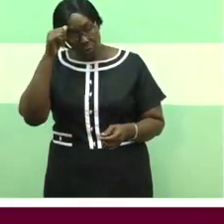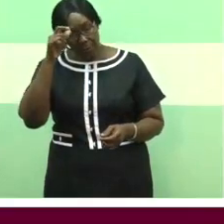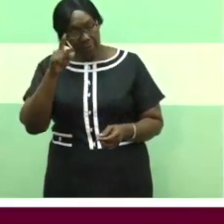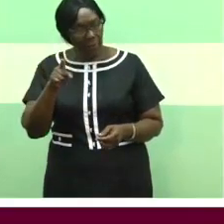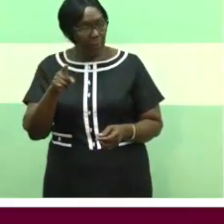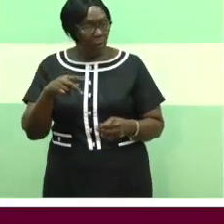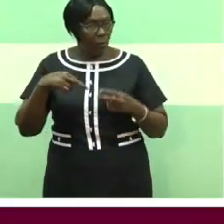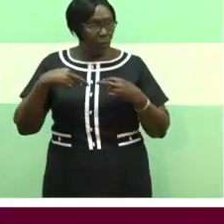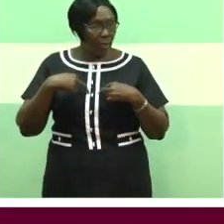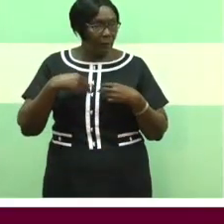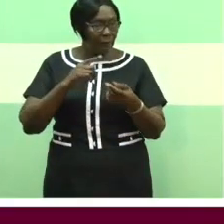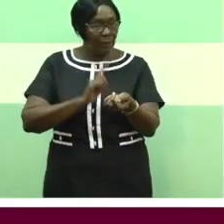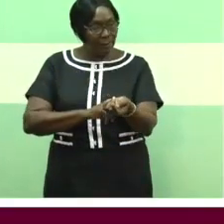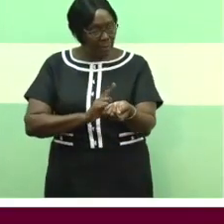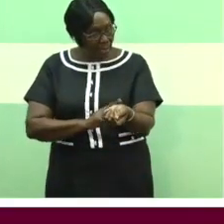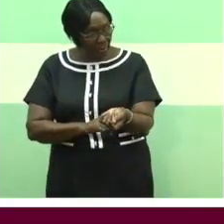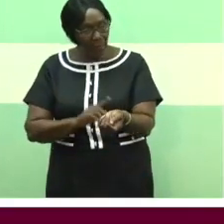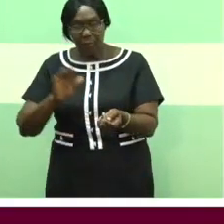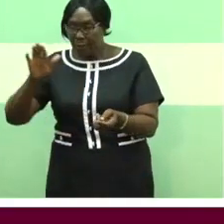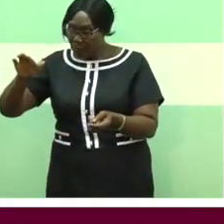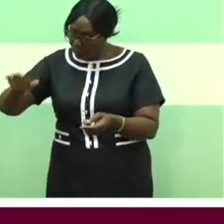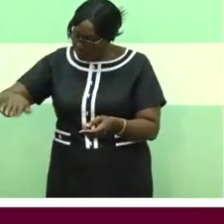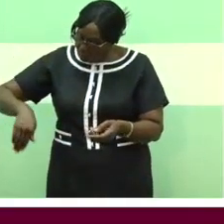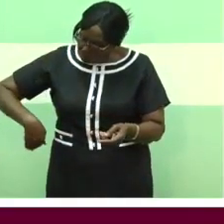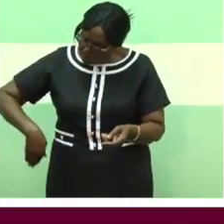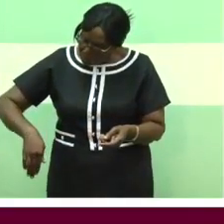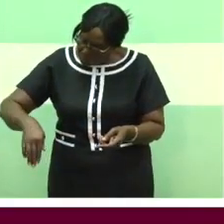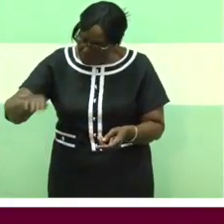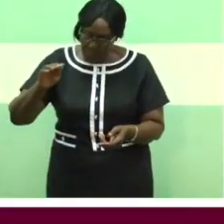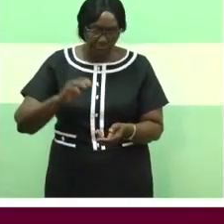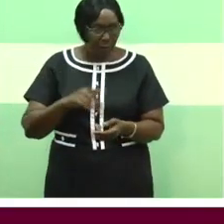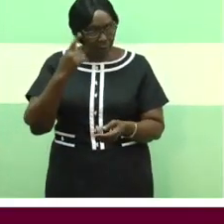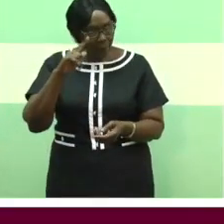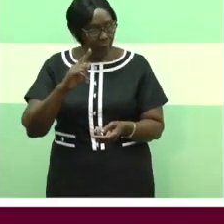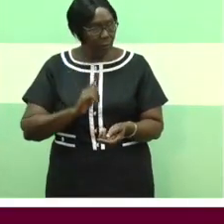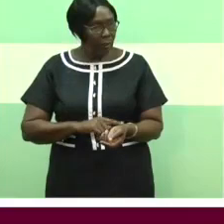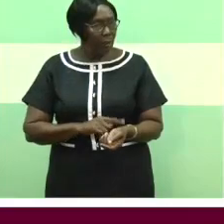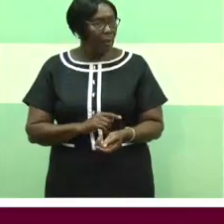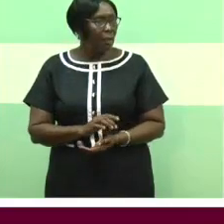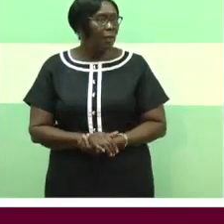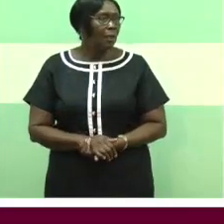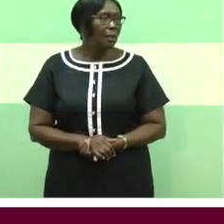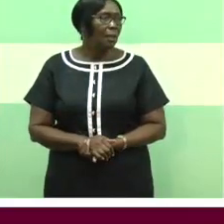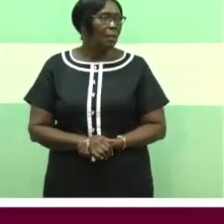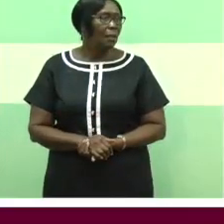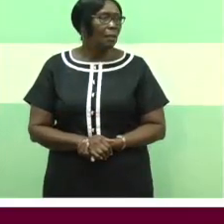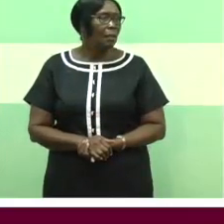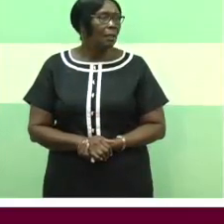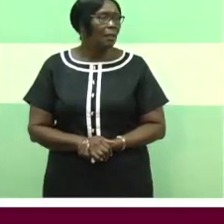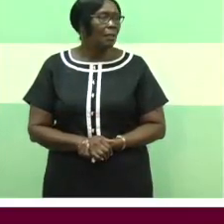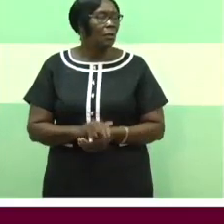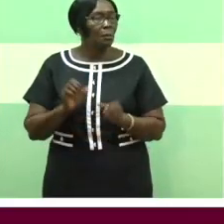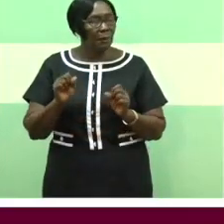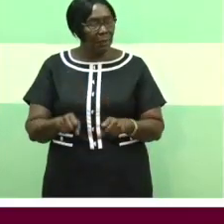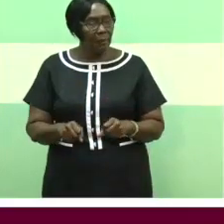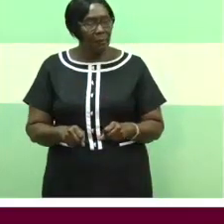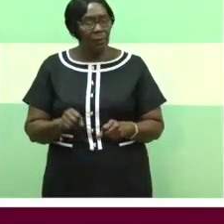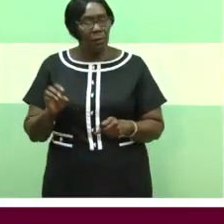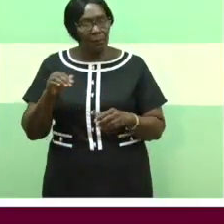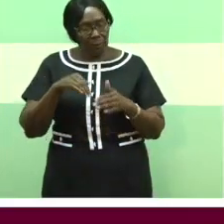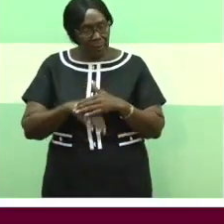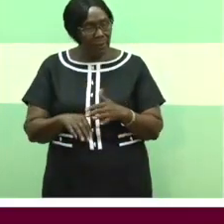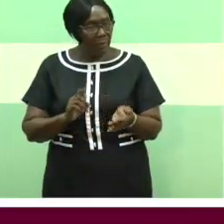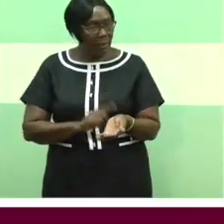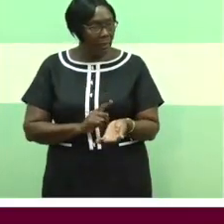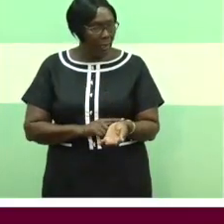have the time on the side here. And for the time, now sometimes you may not be able to put in the